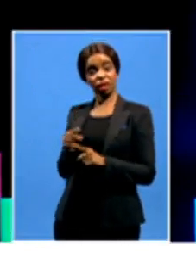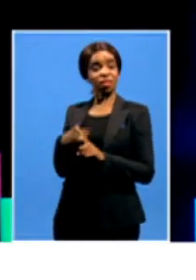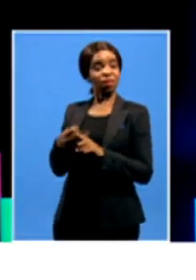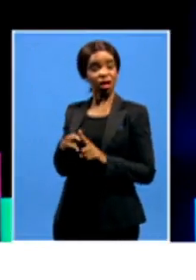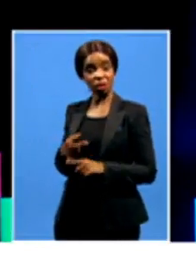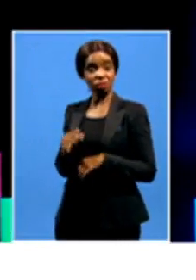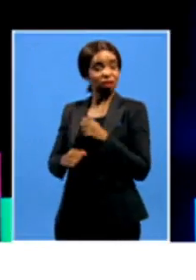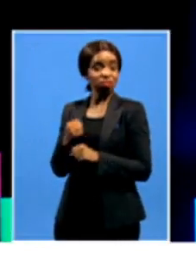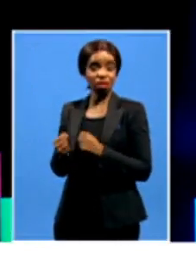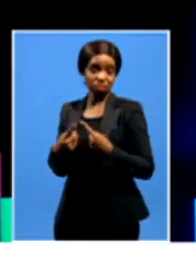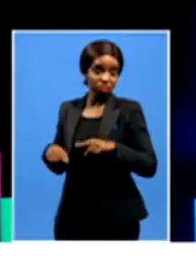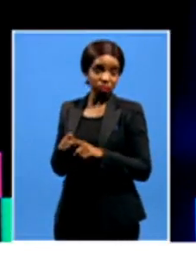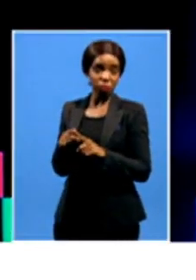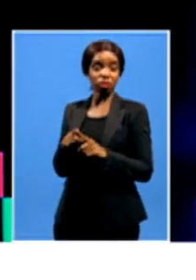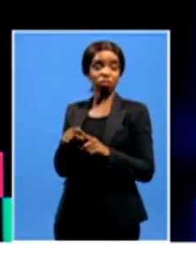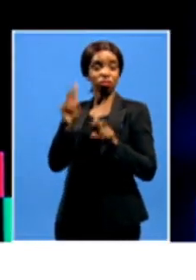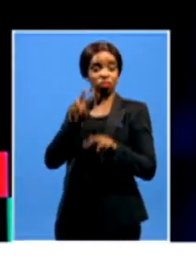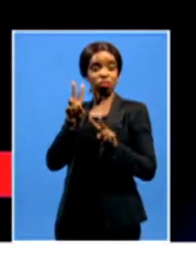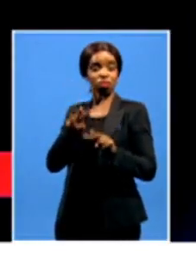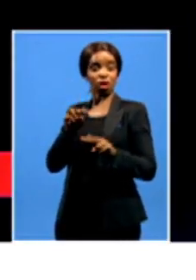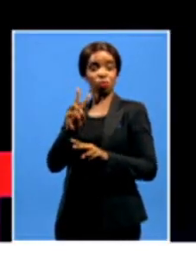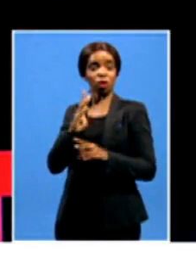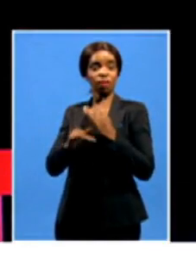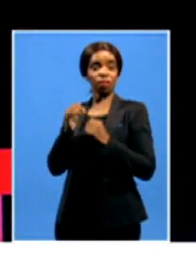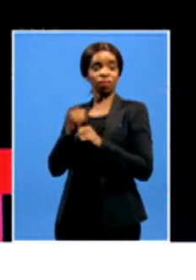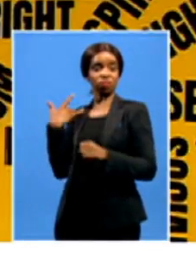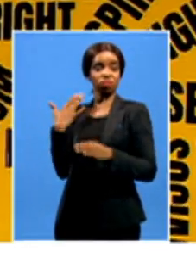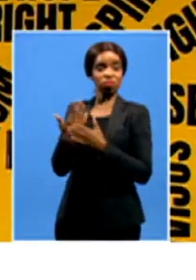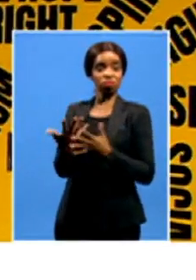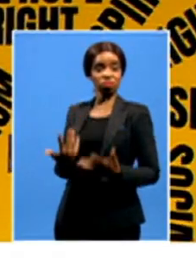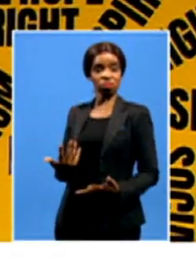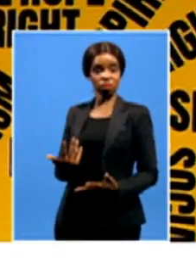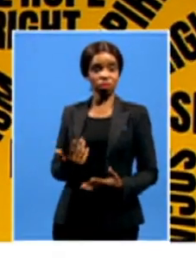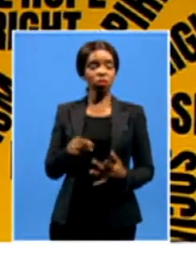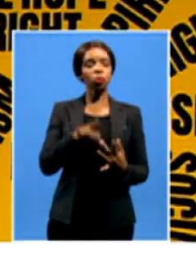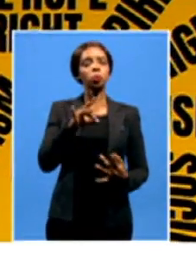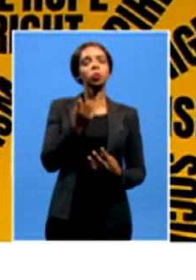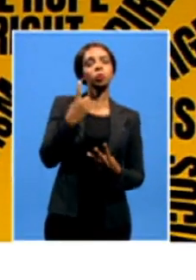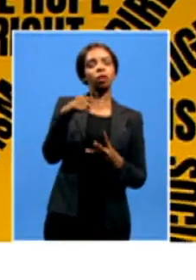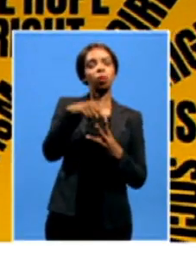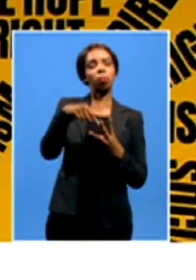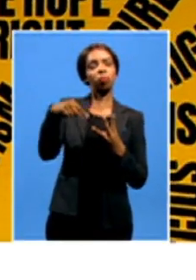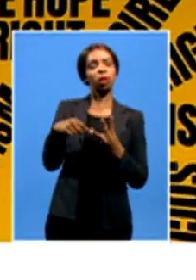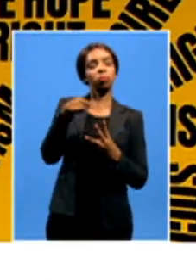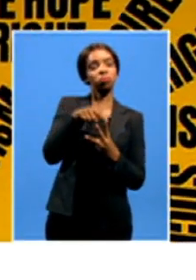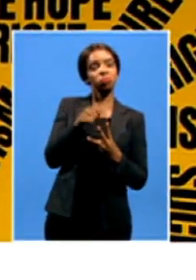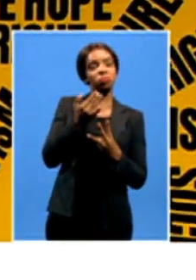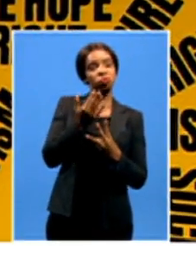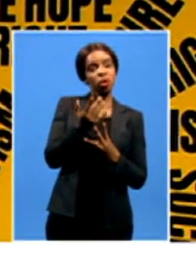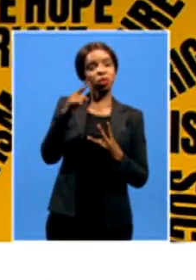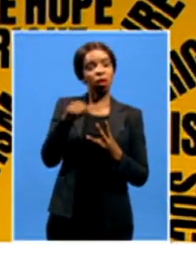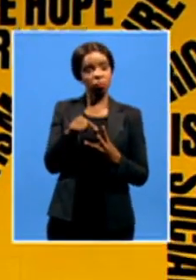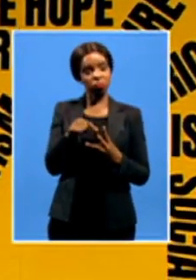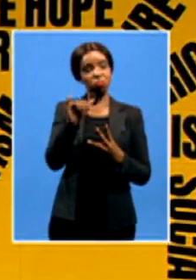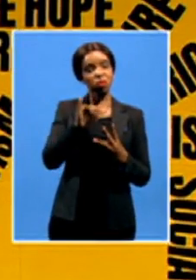face in these 25 years. All right, so take your pick. There are the pedals. Which one are you going for? Has the last 25 years